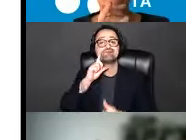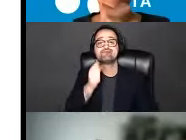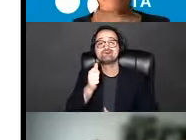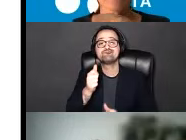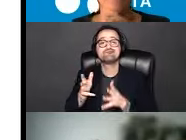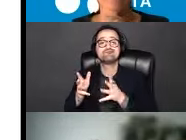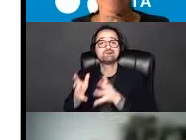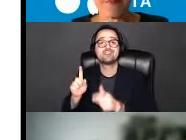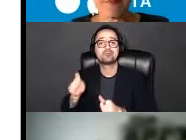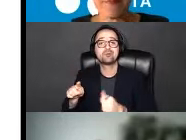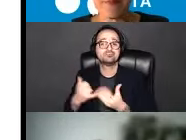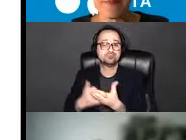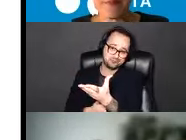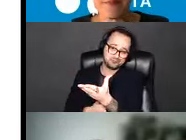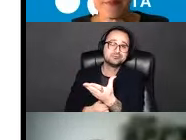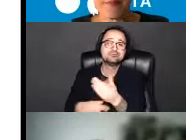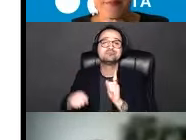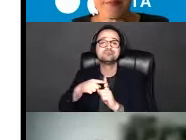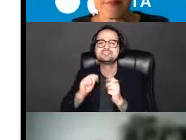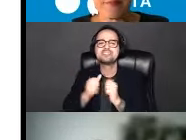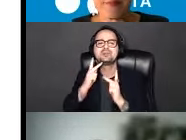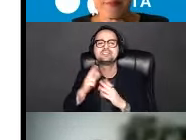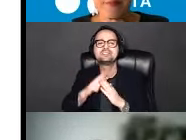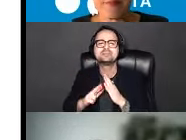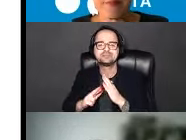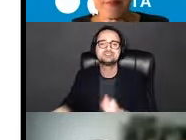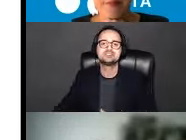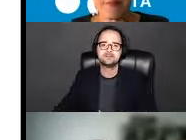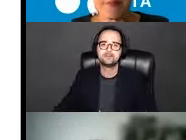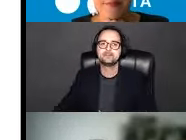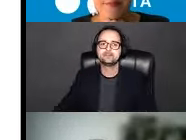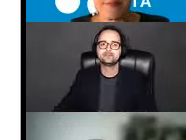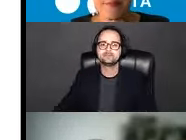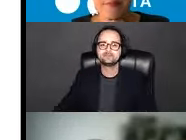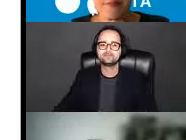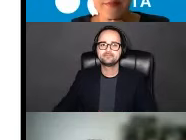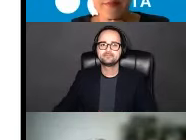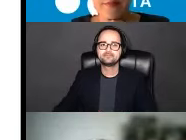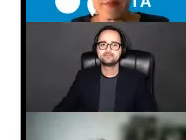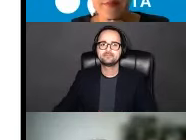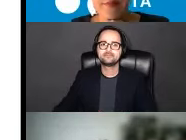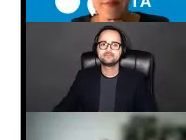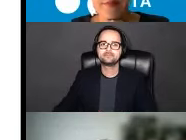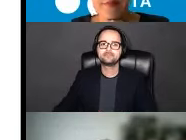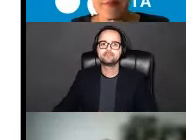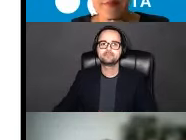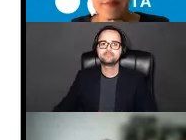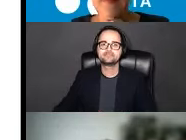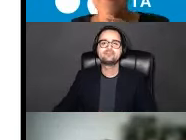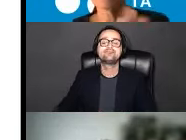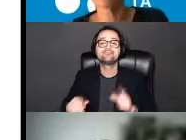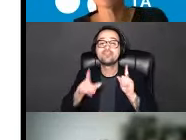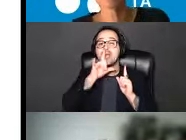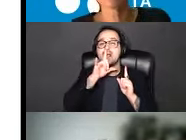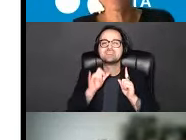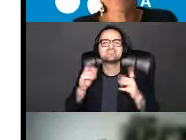poll up and how we'll see the results. So it looks like we had everyone answer, and let me